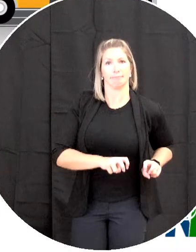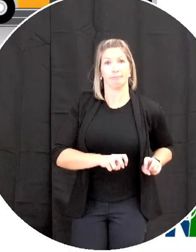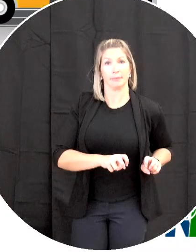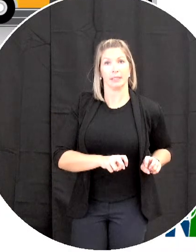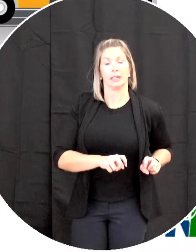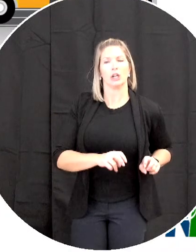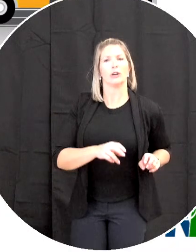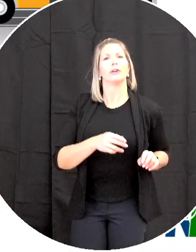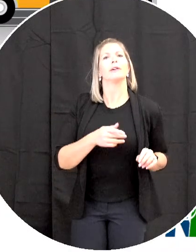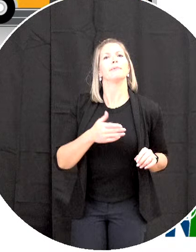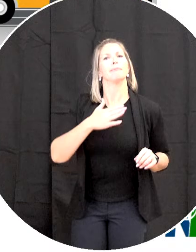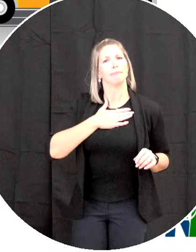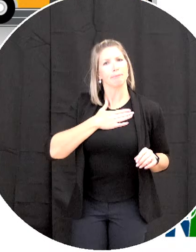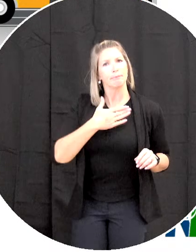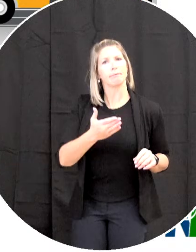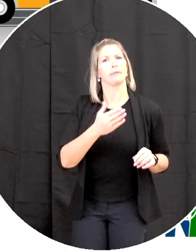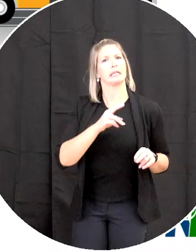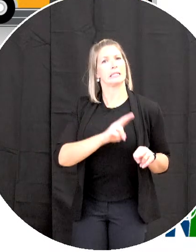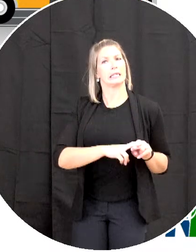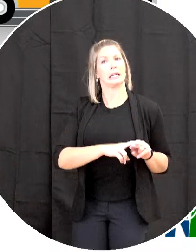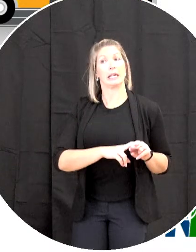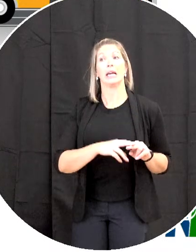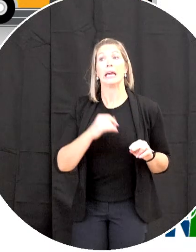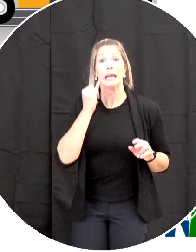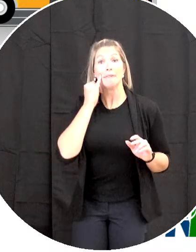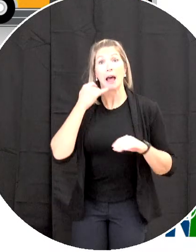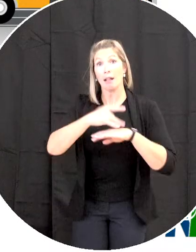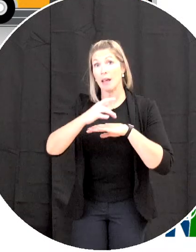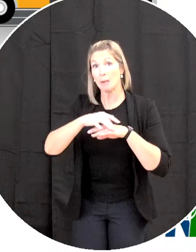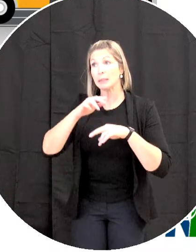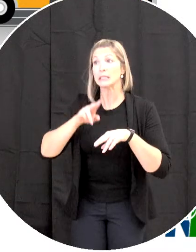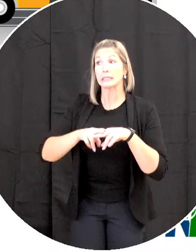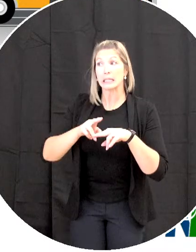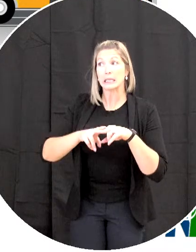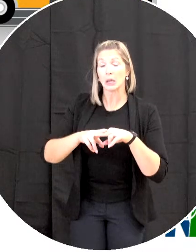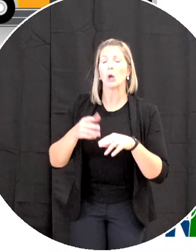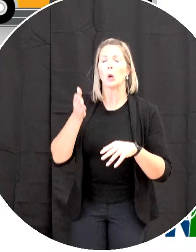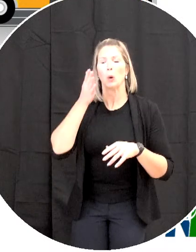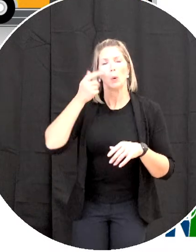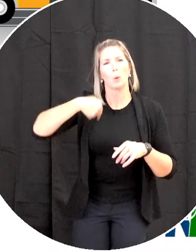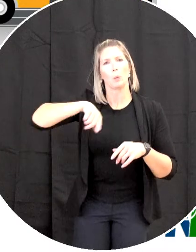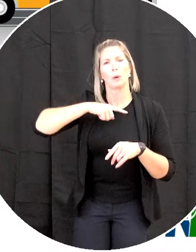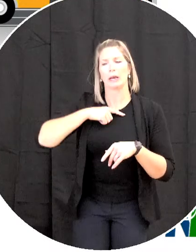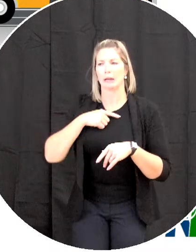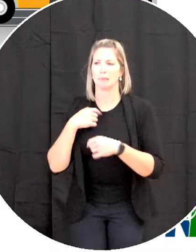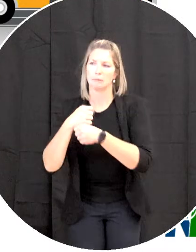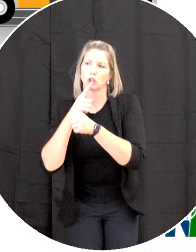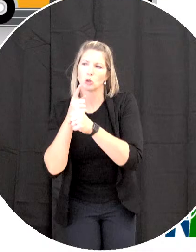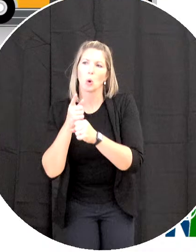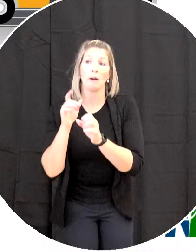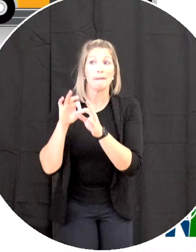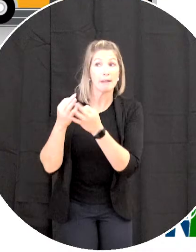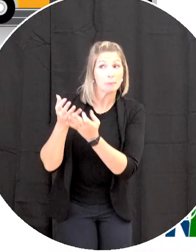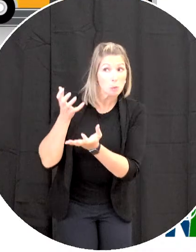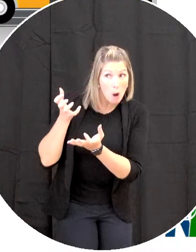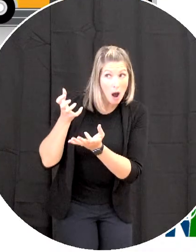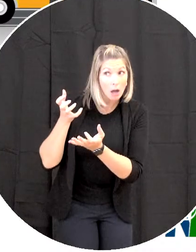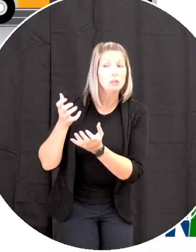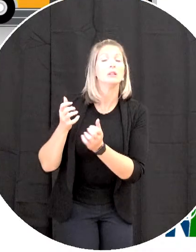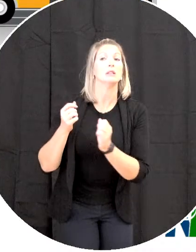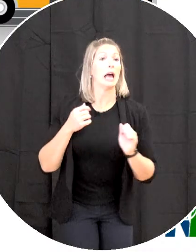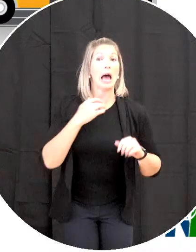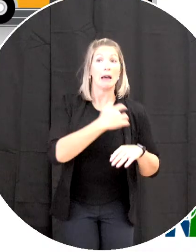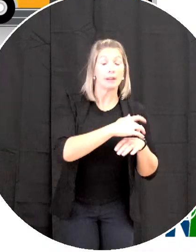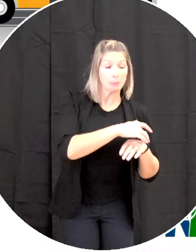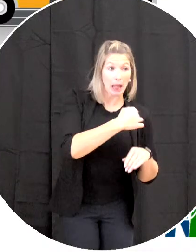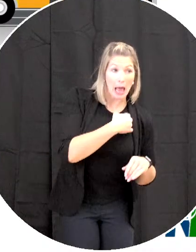are providing information to schools to slowly get at the applications for courtesy seating. And the application form